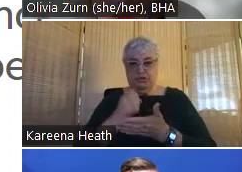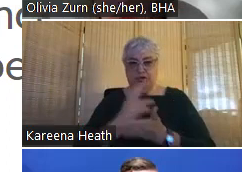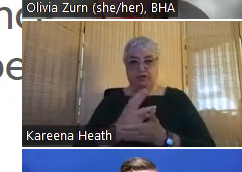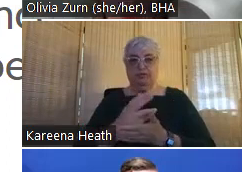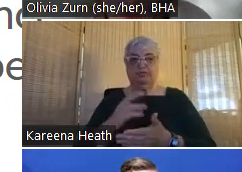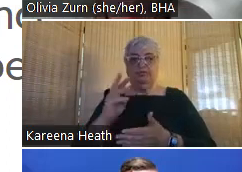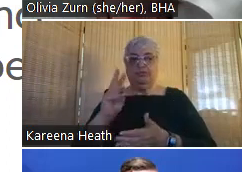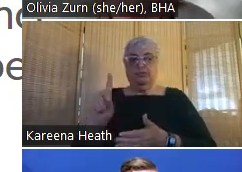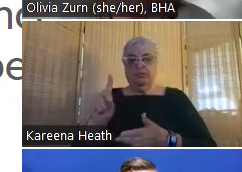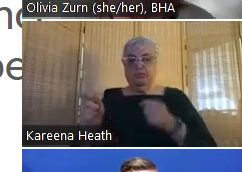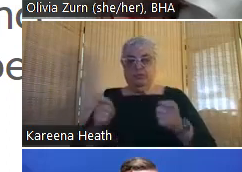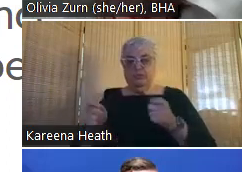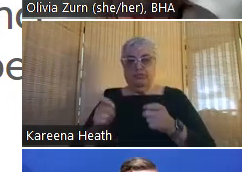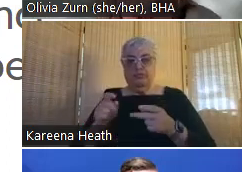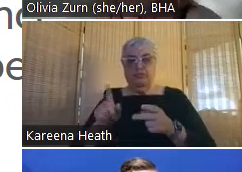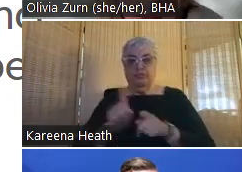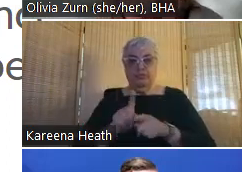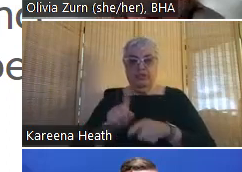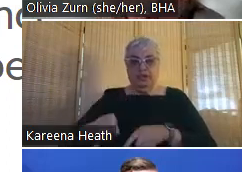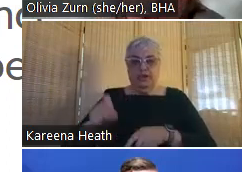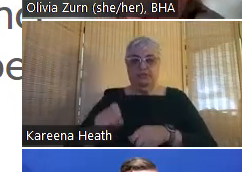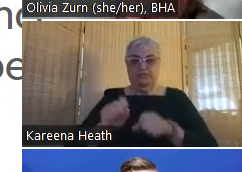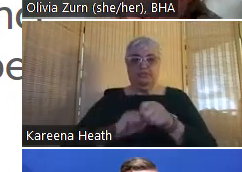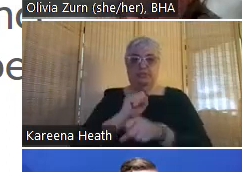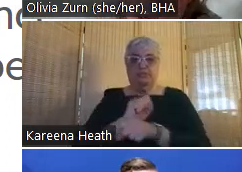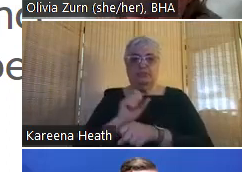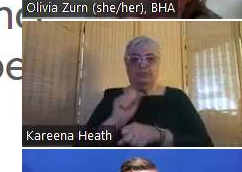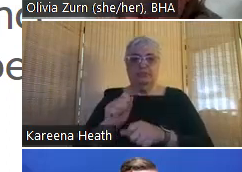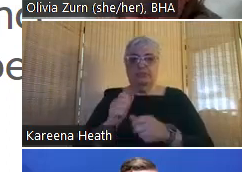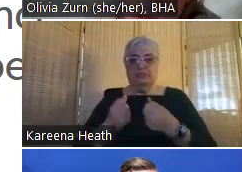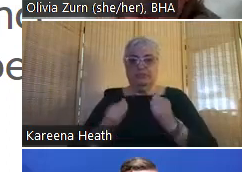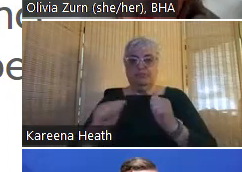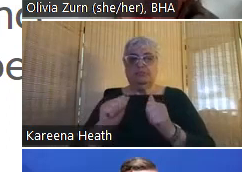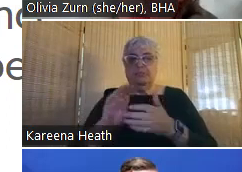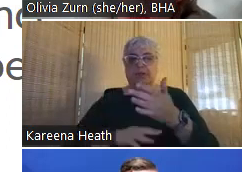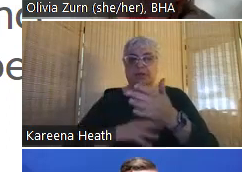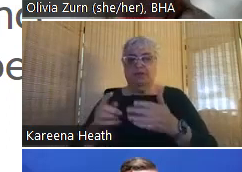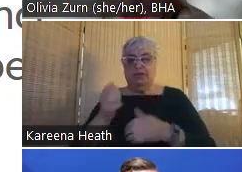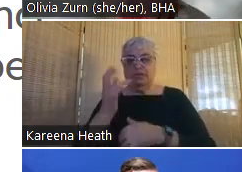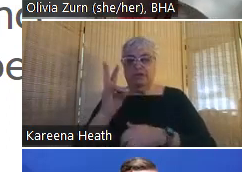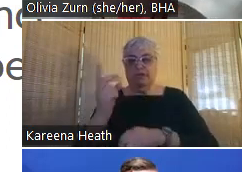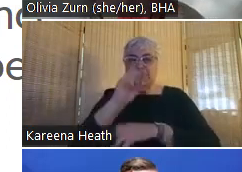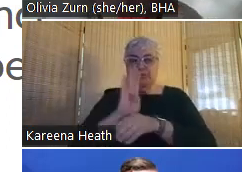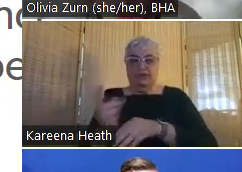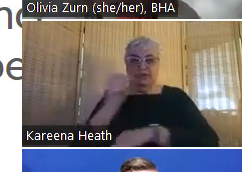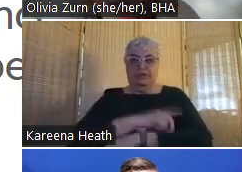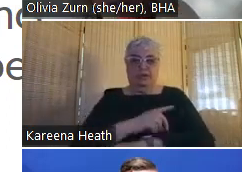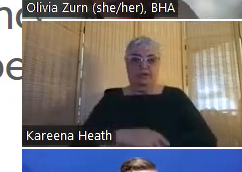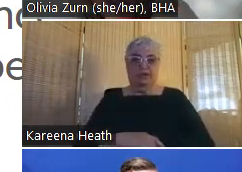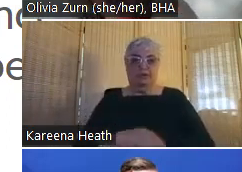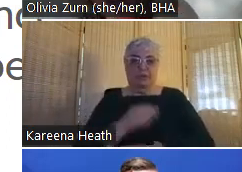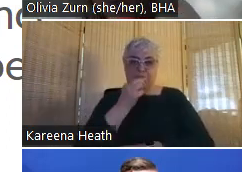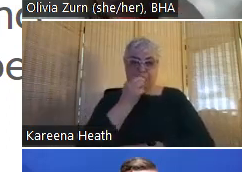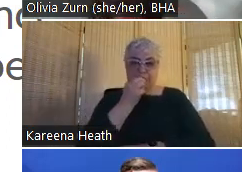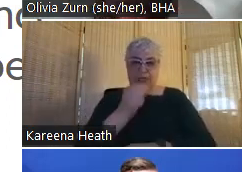management as needed. And appointments should be attempted to be scheduled within 7 business days of referral.